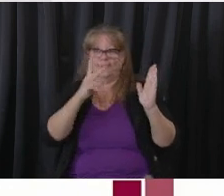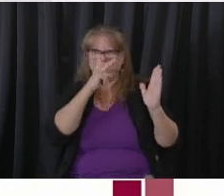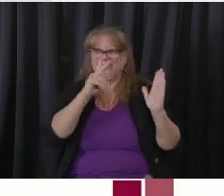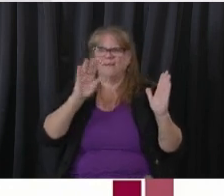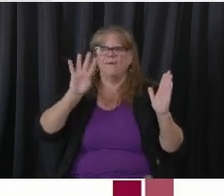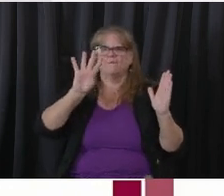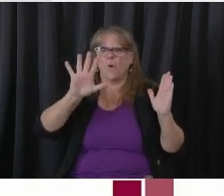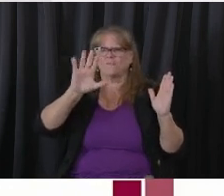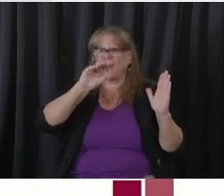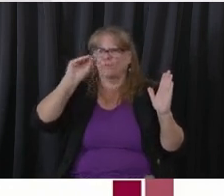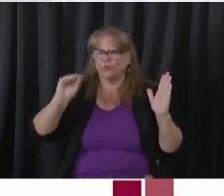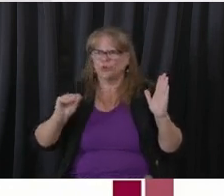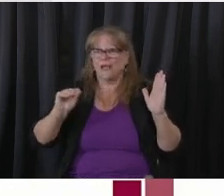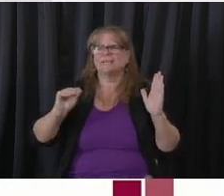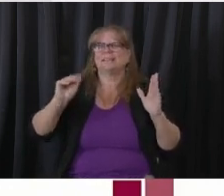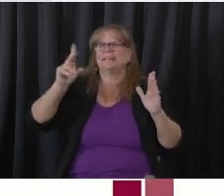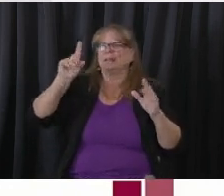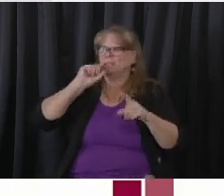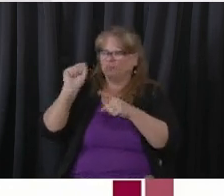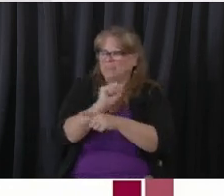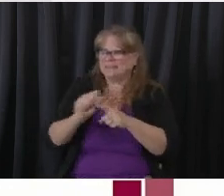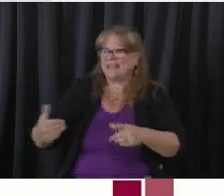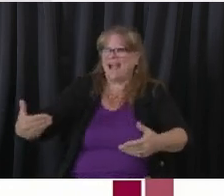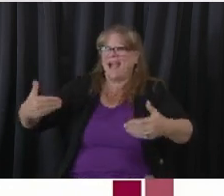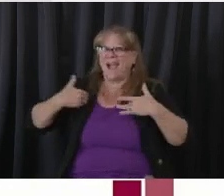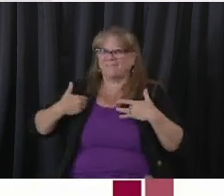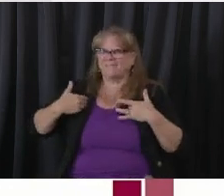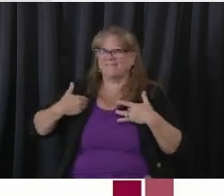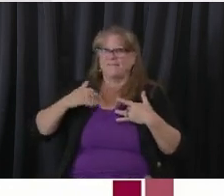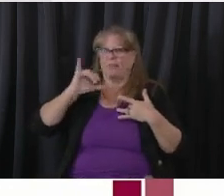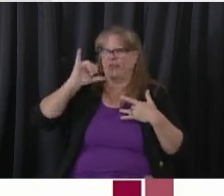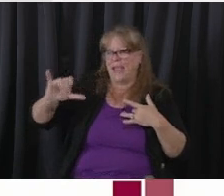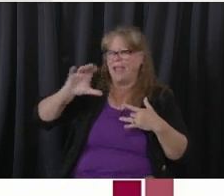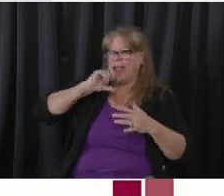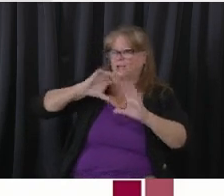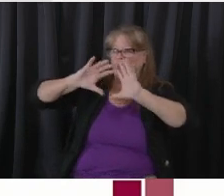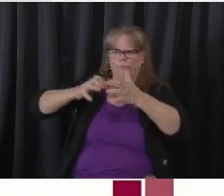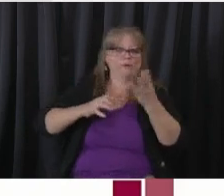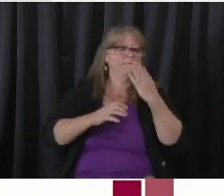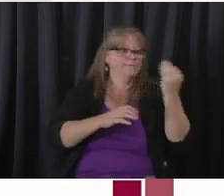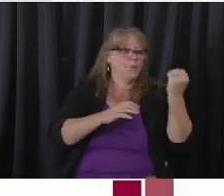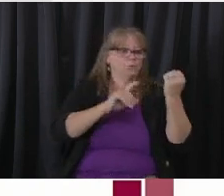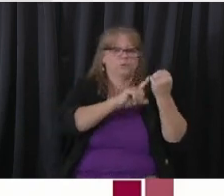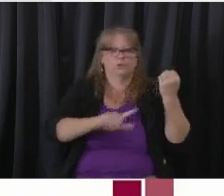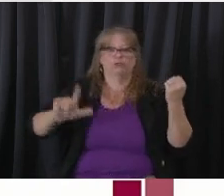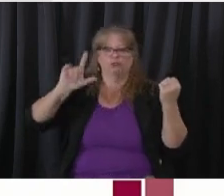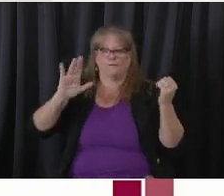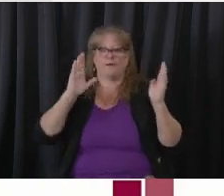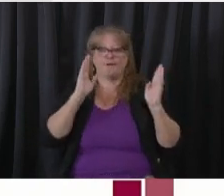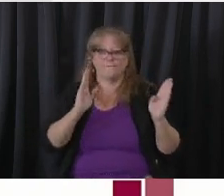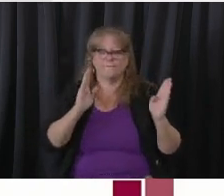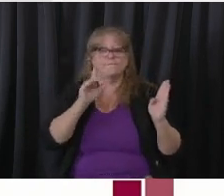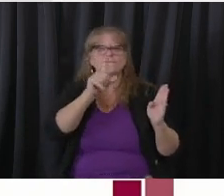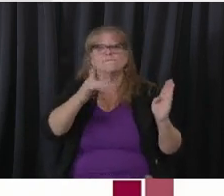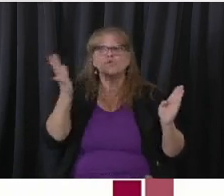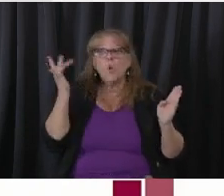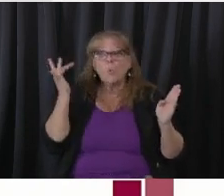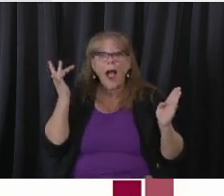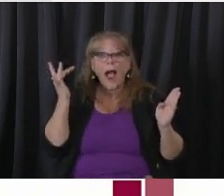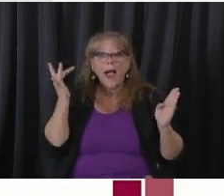cases. And this obviously reflects the substantial work that is being done on our college campuses and in our counties where we have college